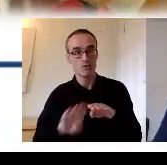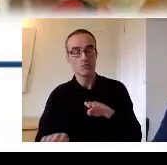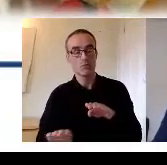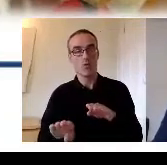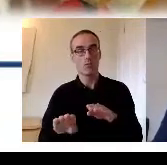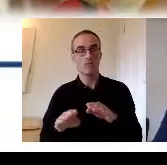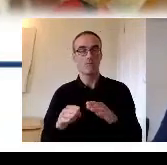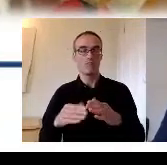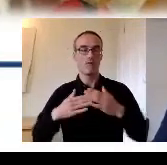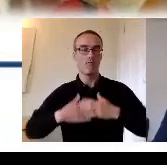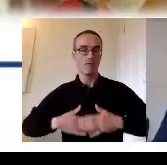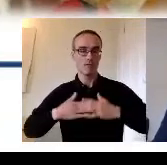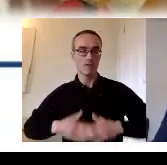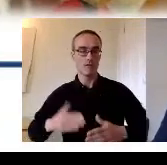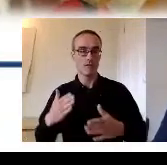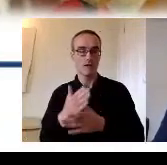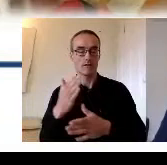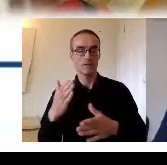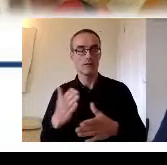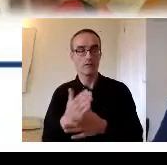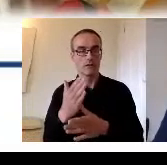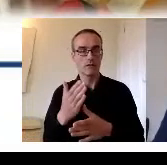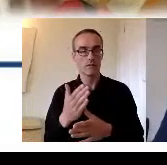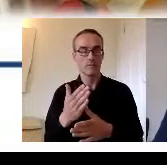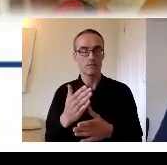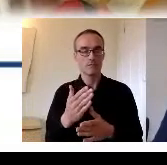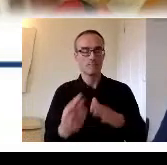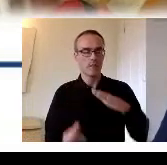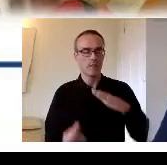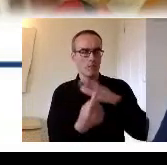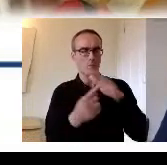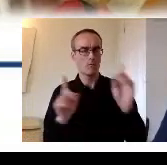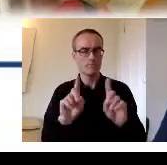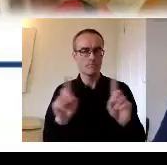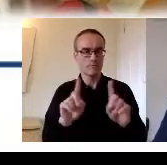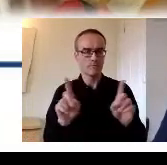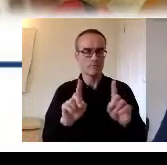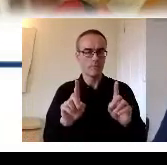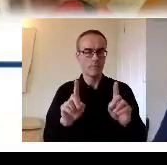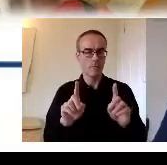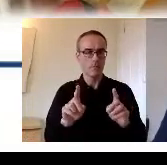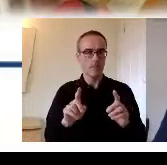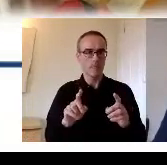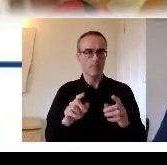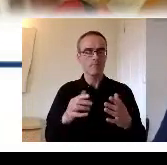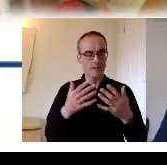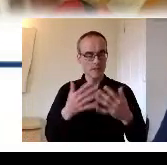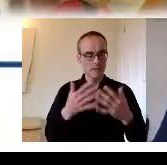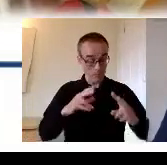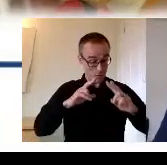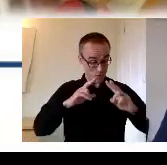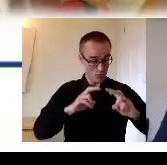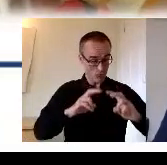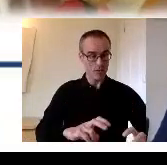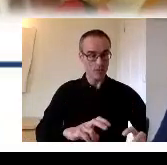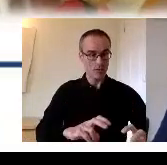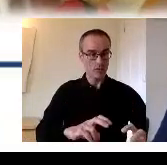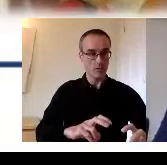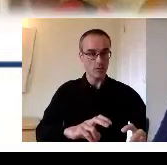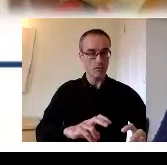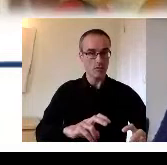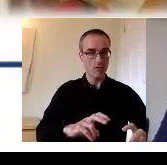It's, again, the key point for us here was about following the research and the insight. Set this up based on a